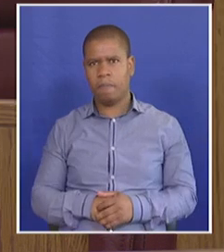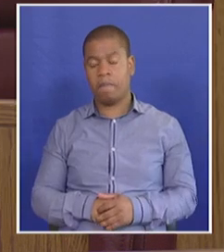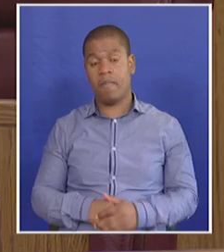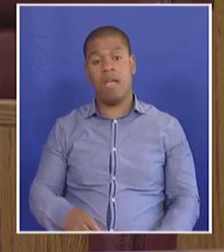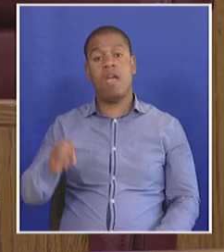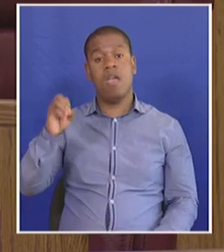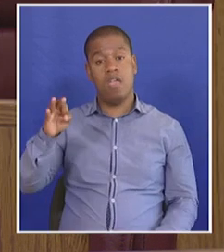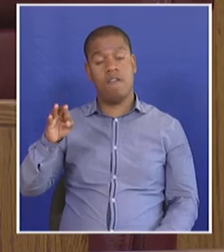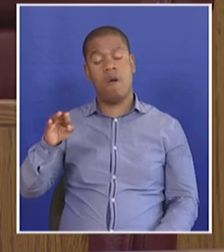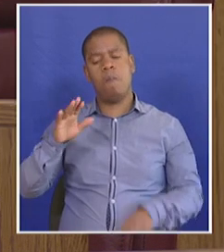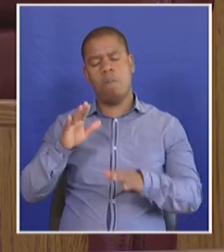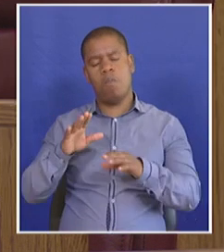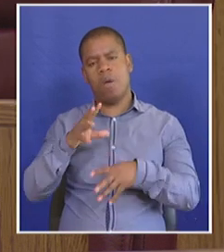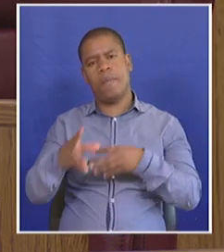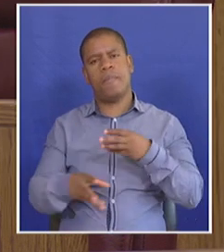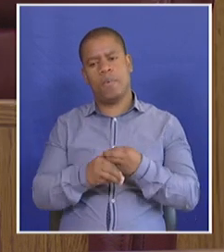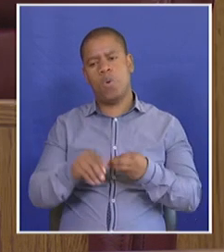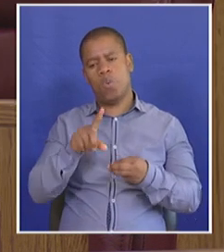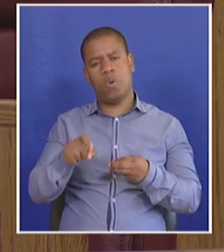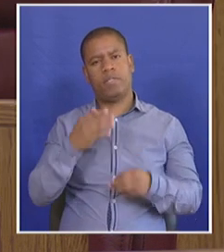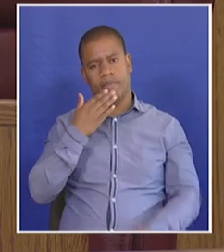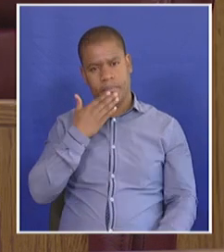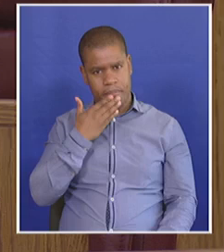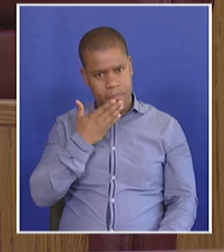there is no follow-up question,